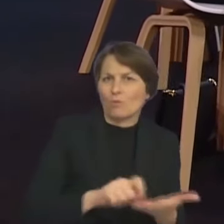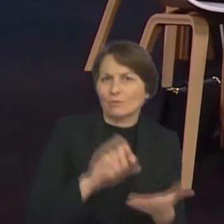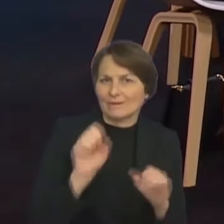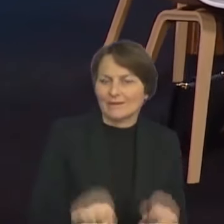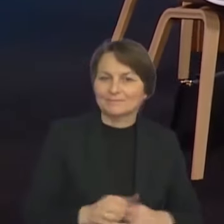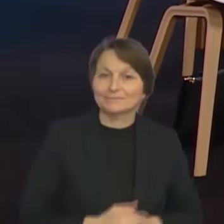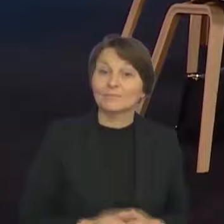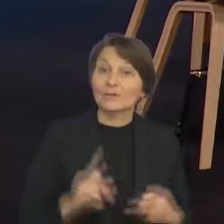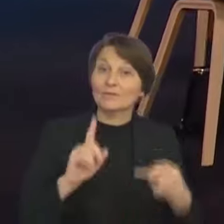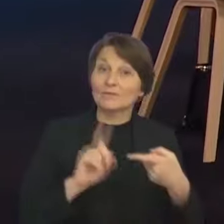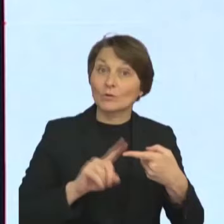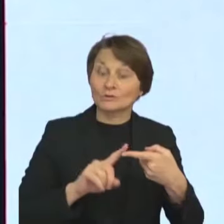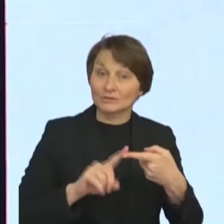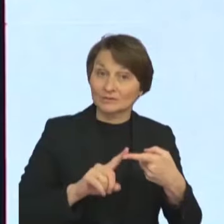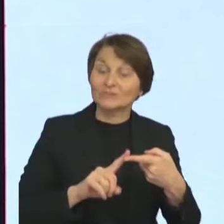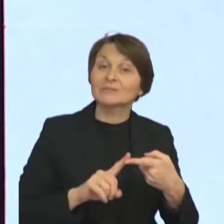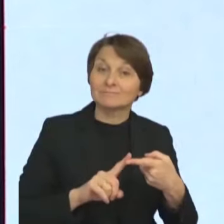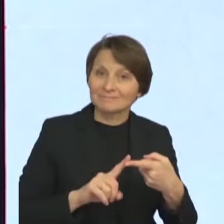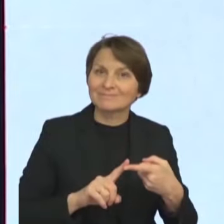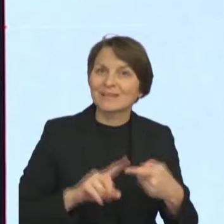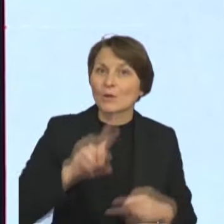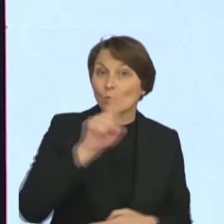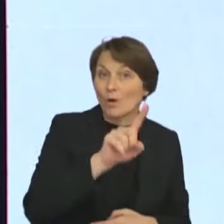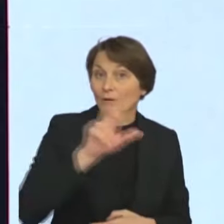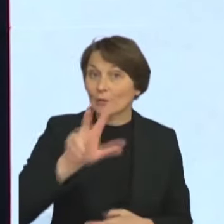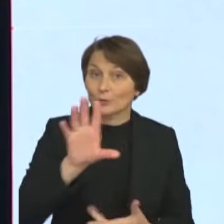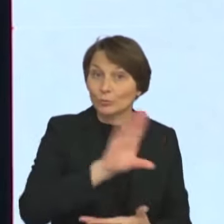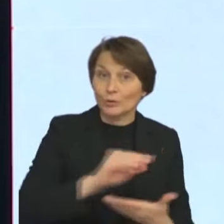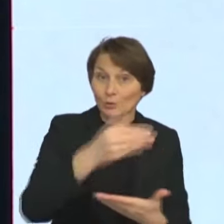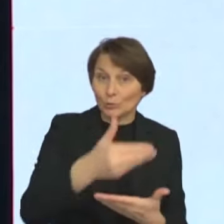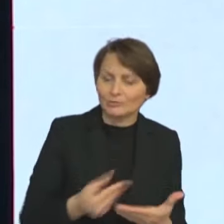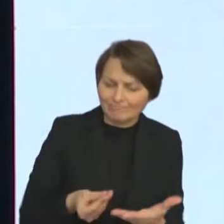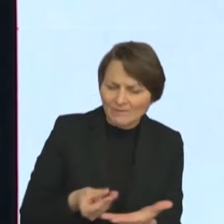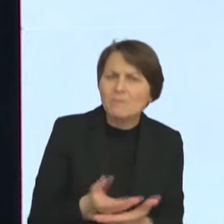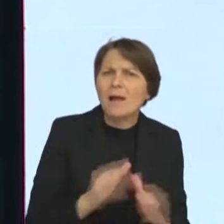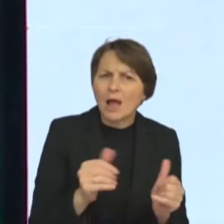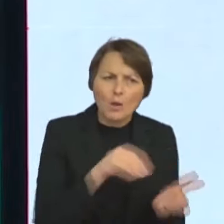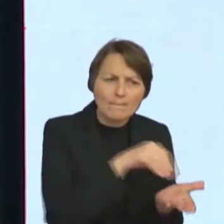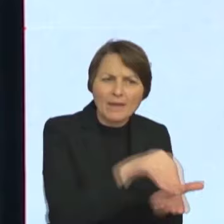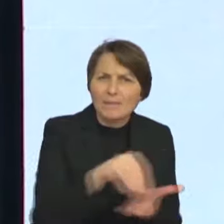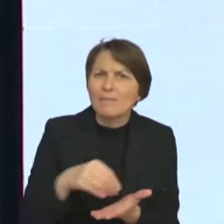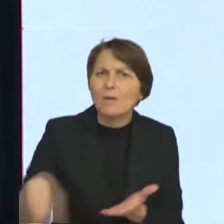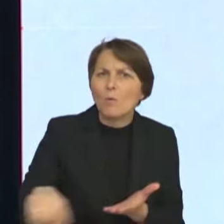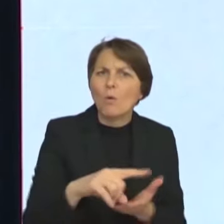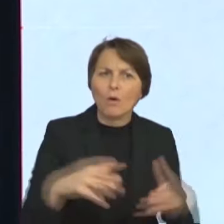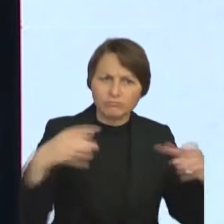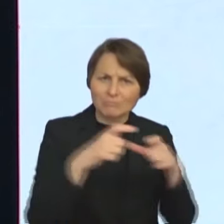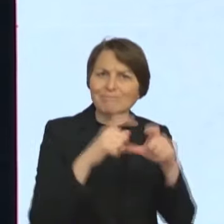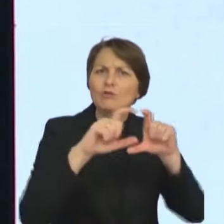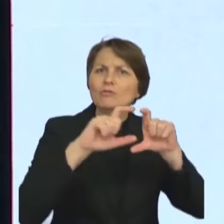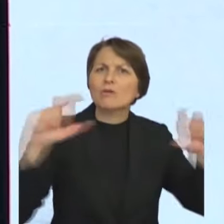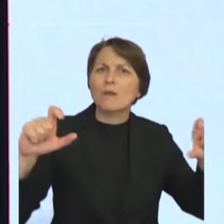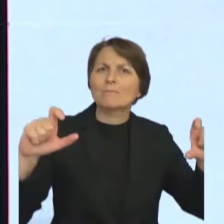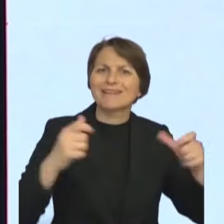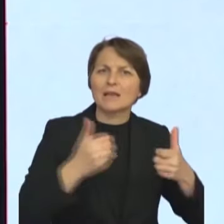First of all, for the 13th resolution on the information relating to the compensation of all corporate officers for 2020, presented in